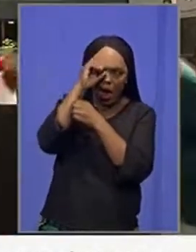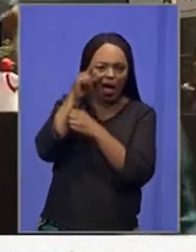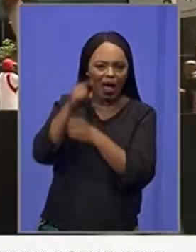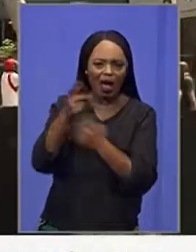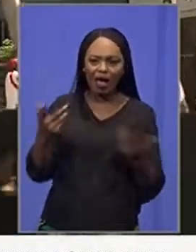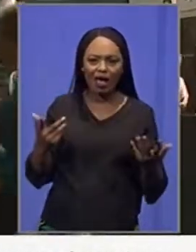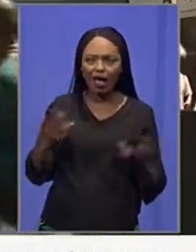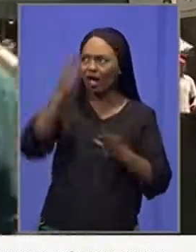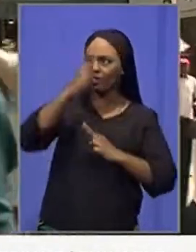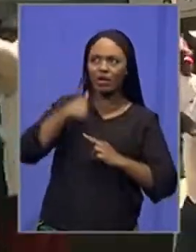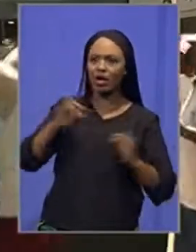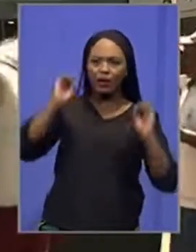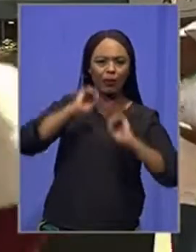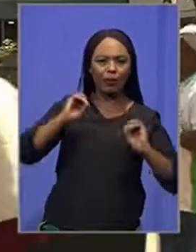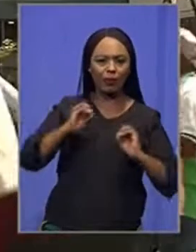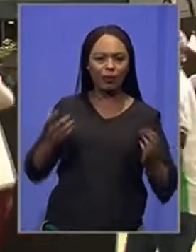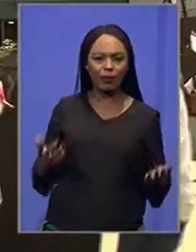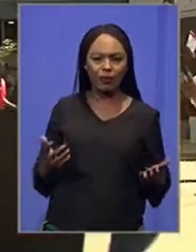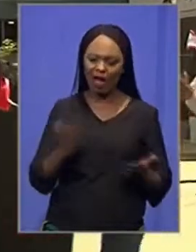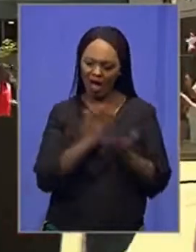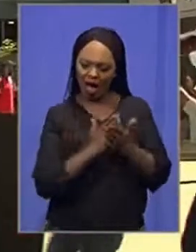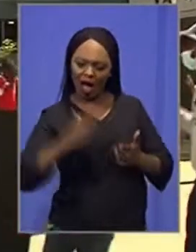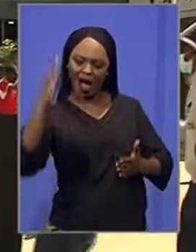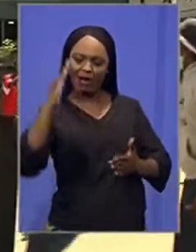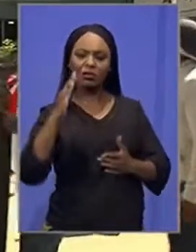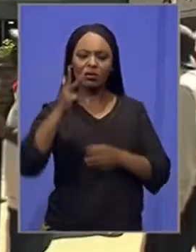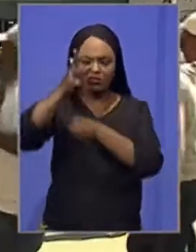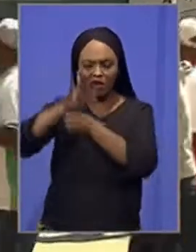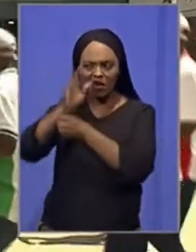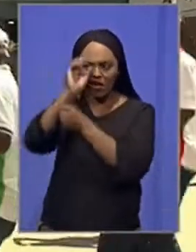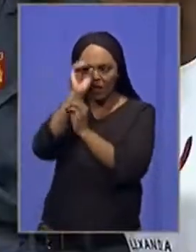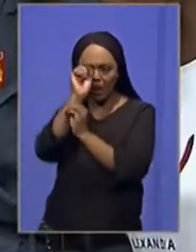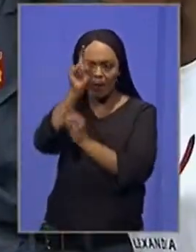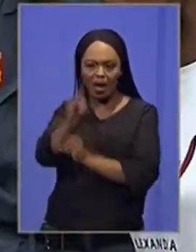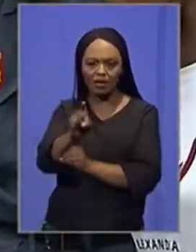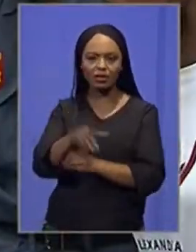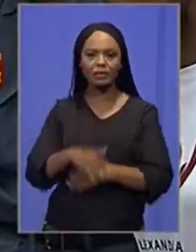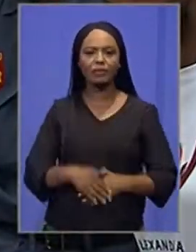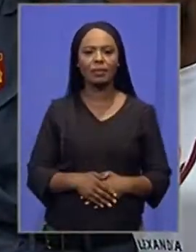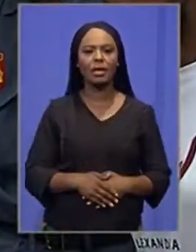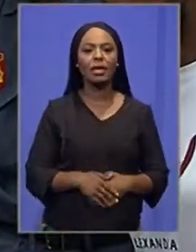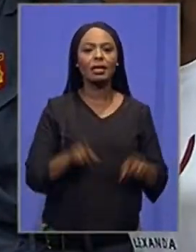Mogwanto o bjalo ka wo o bo rulagantšwe ka KwaZulu-Natal le hono. Go bo go sena